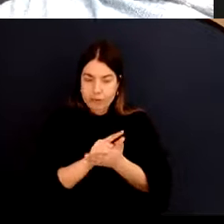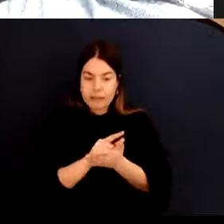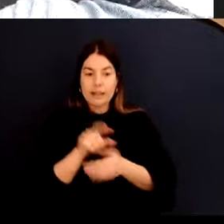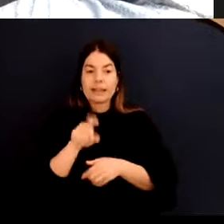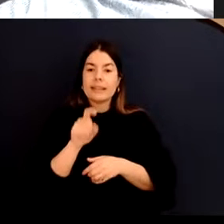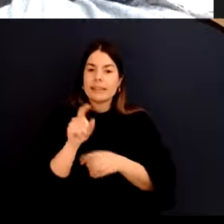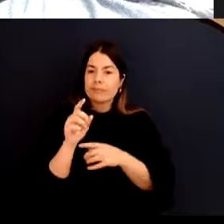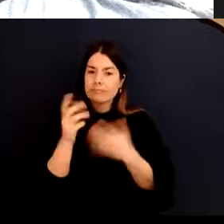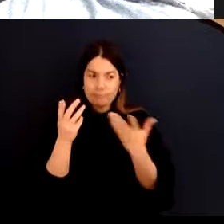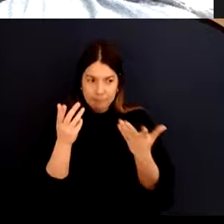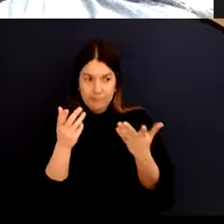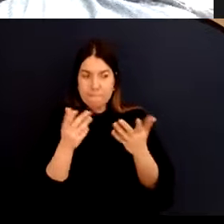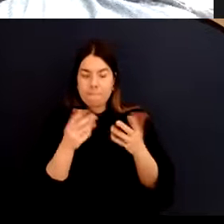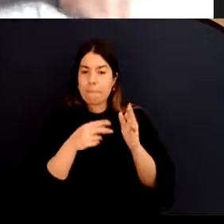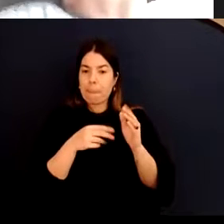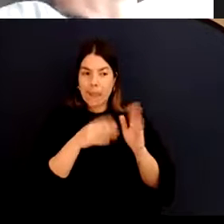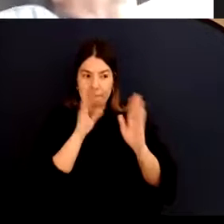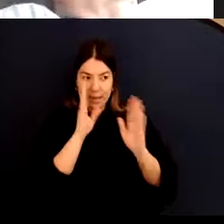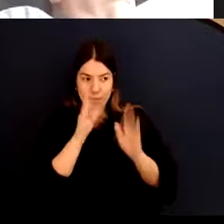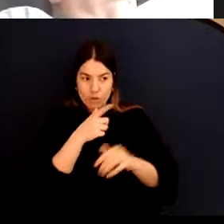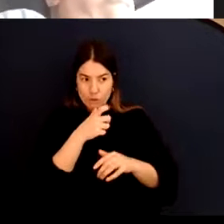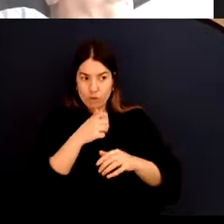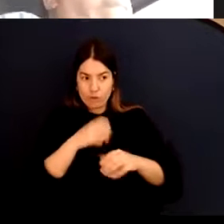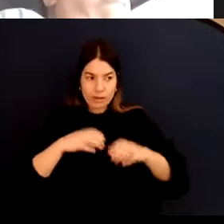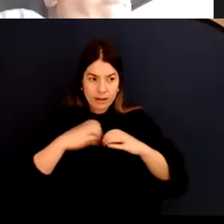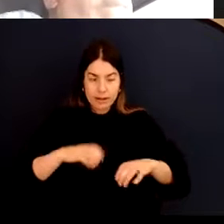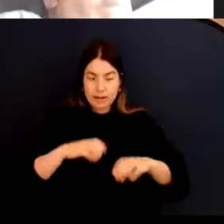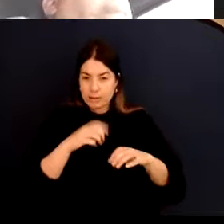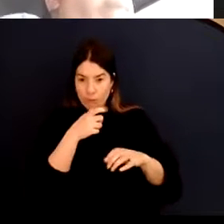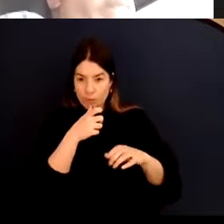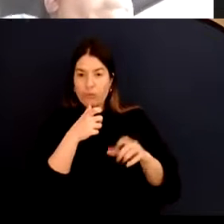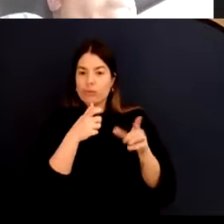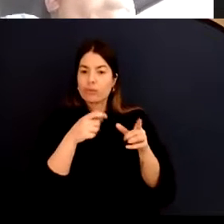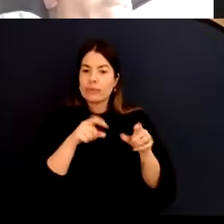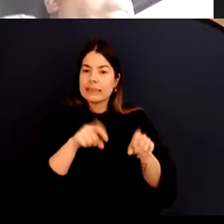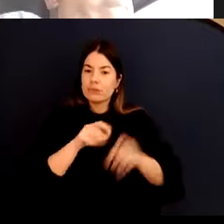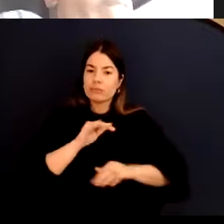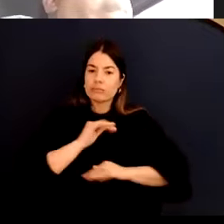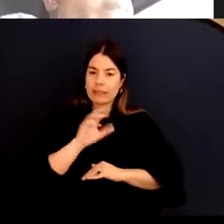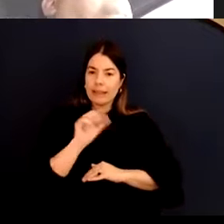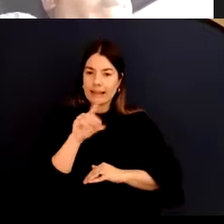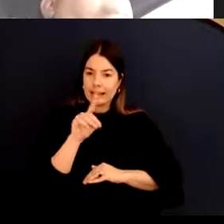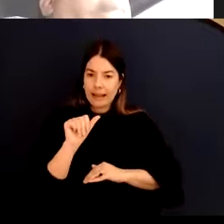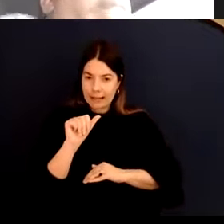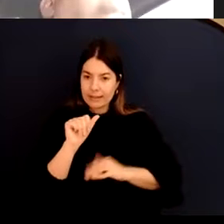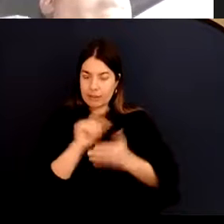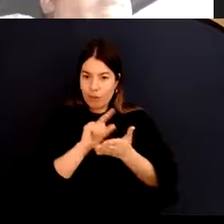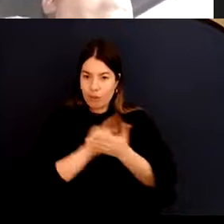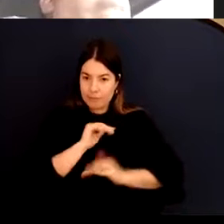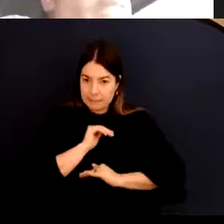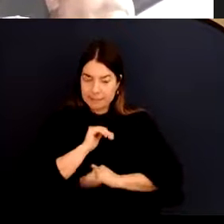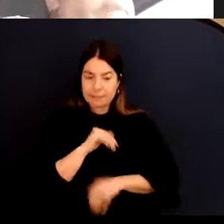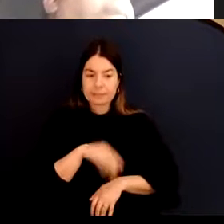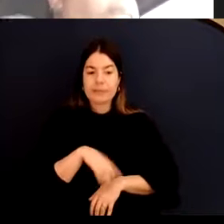customer base was. From what I know over the years, I've been working with ADA compliance since I was in